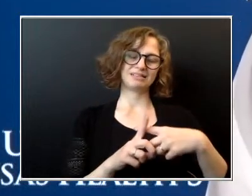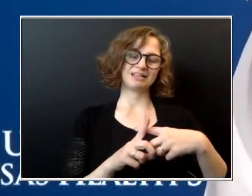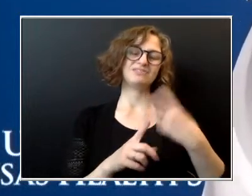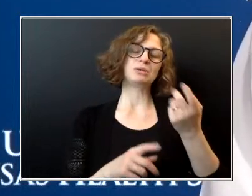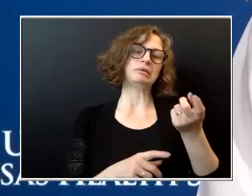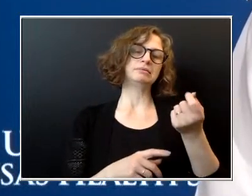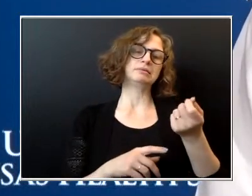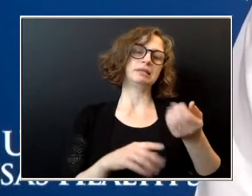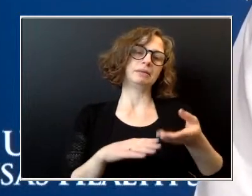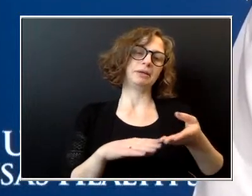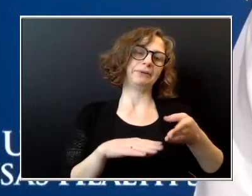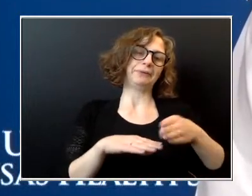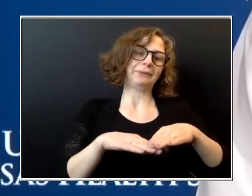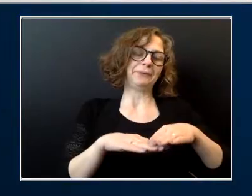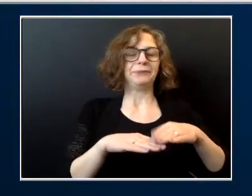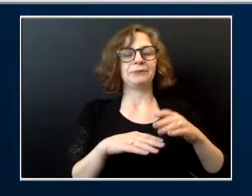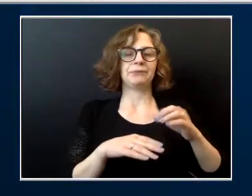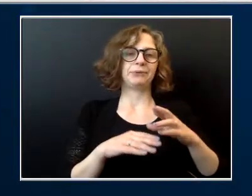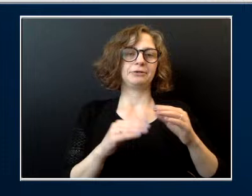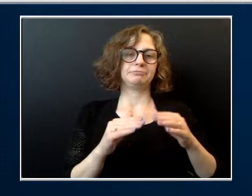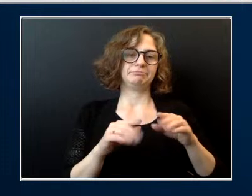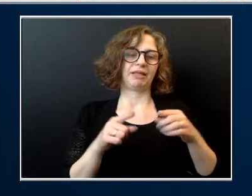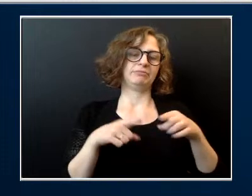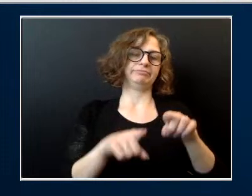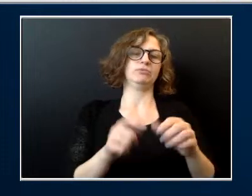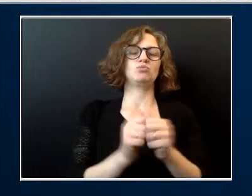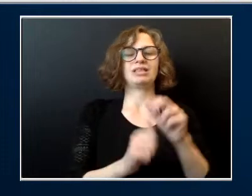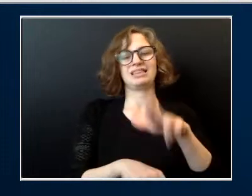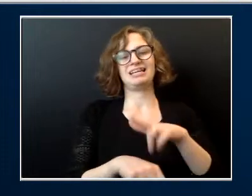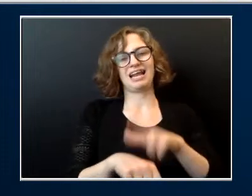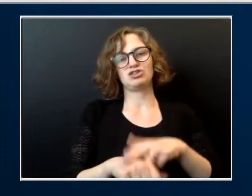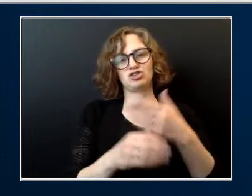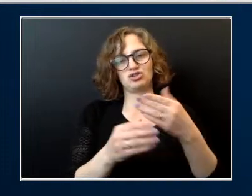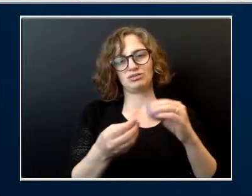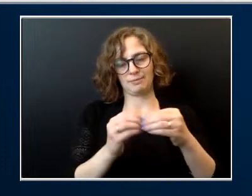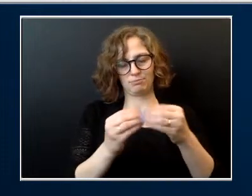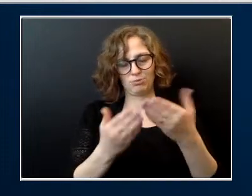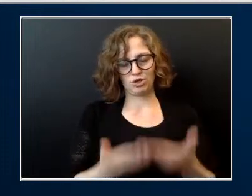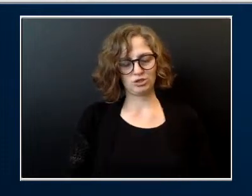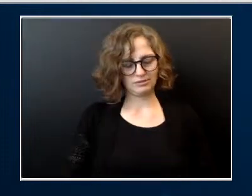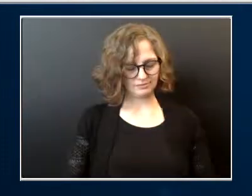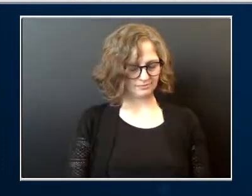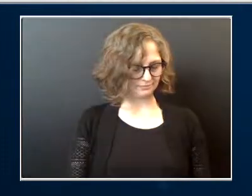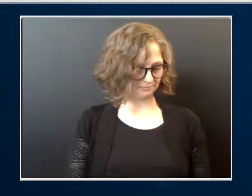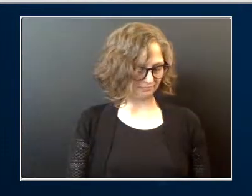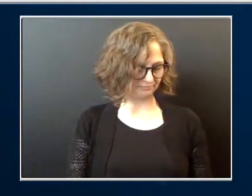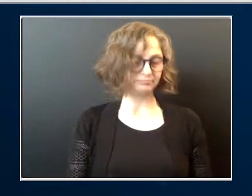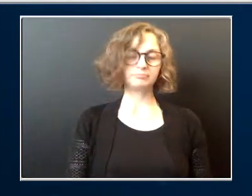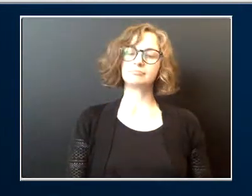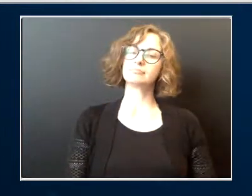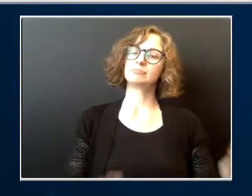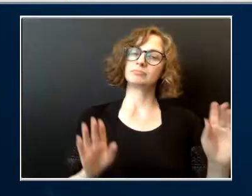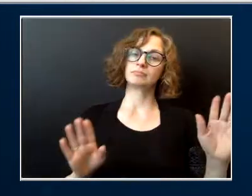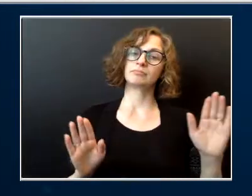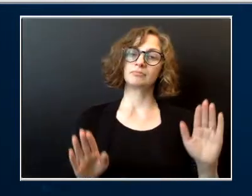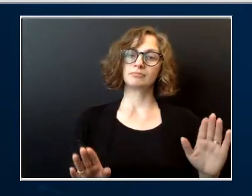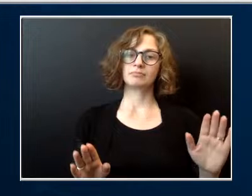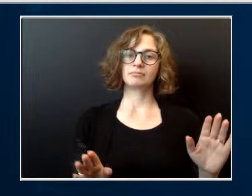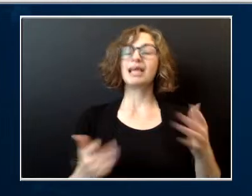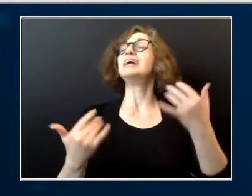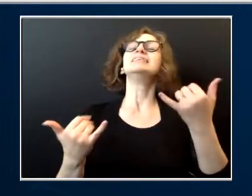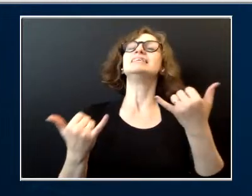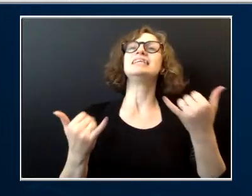the national data as well. All right, excellent. And just to say out loud, today a story broke about a man